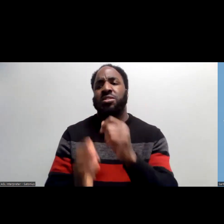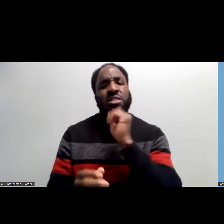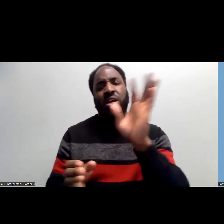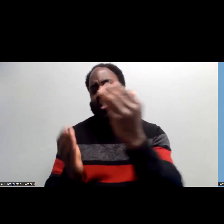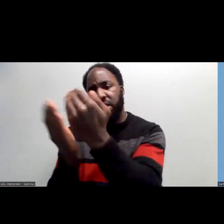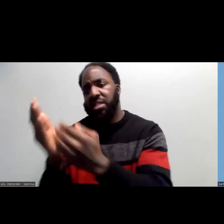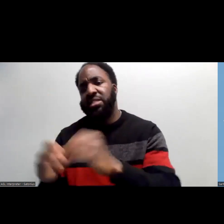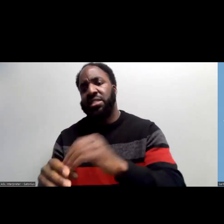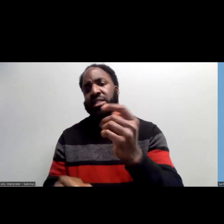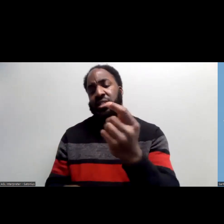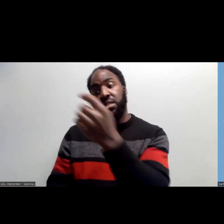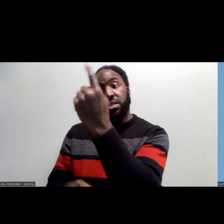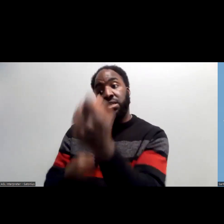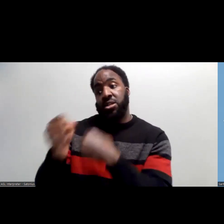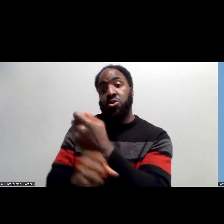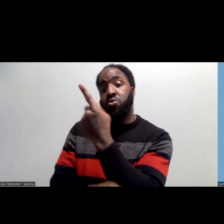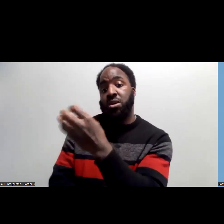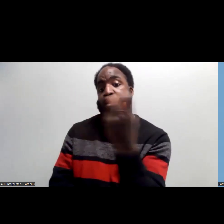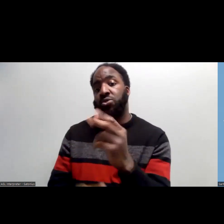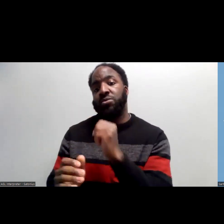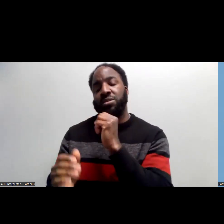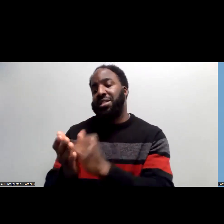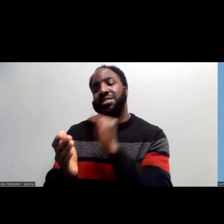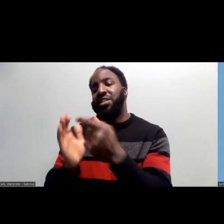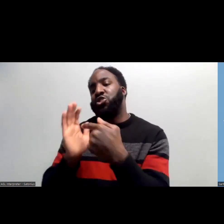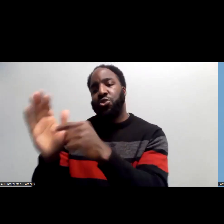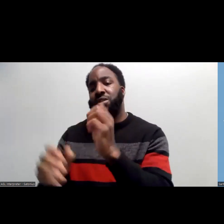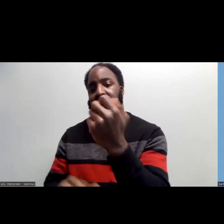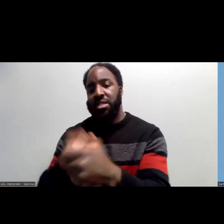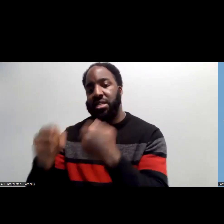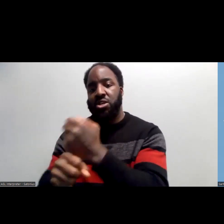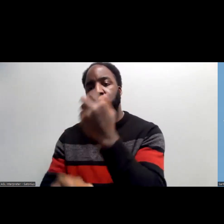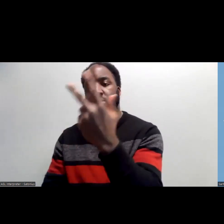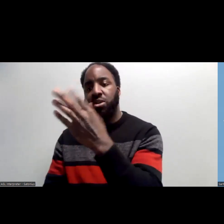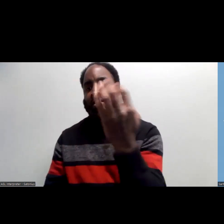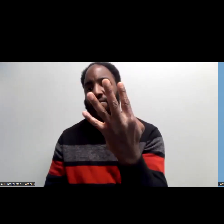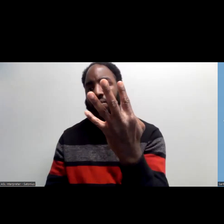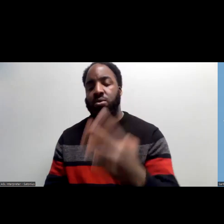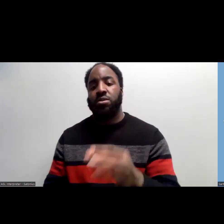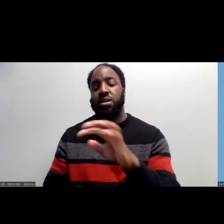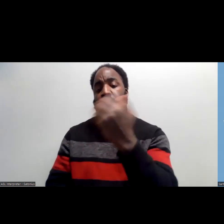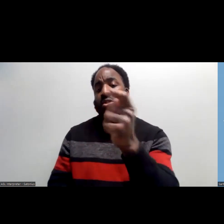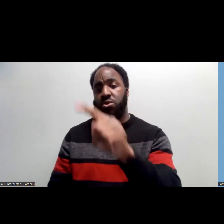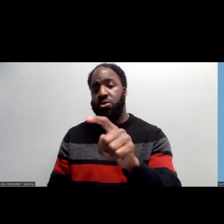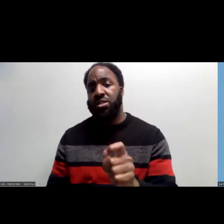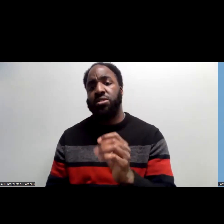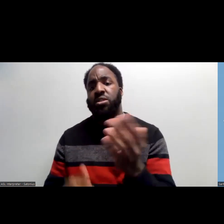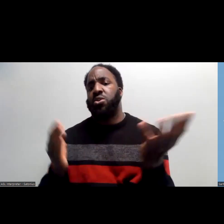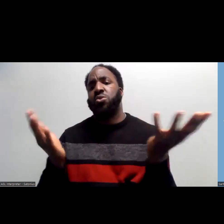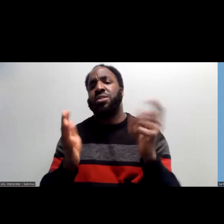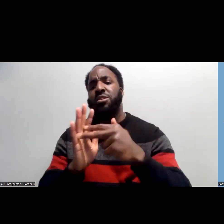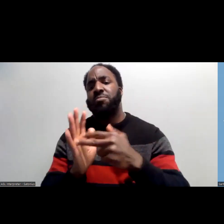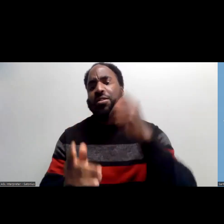1, 2 that are no longer being shown in year 3, year 4. Another question is what does it mean for